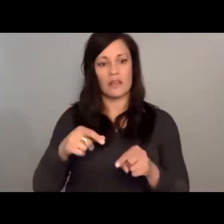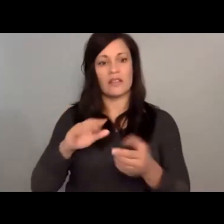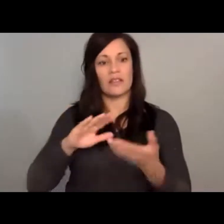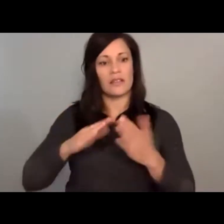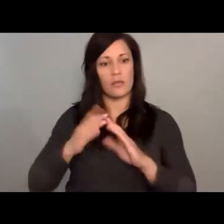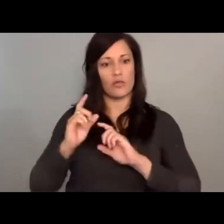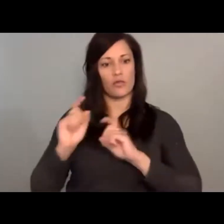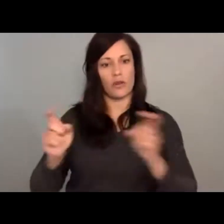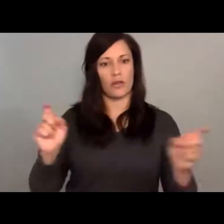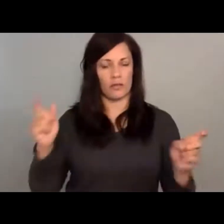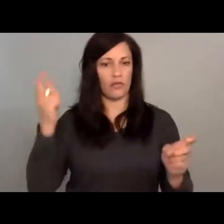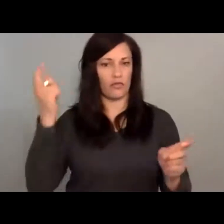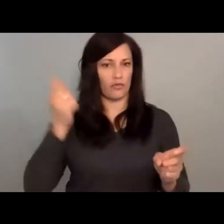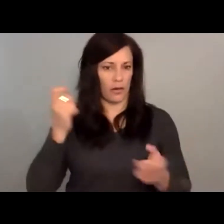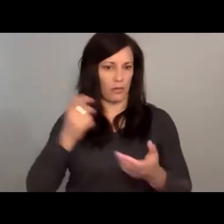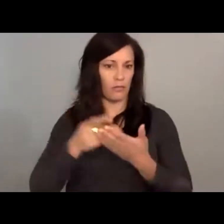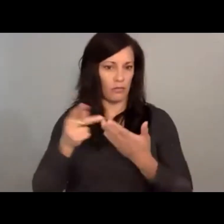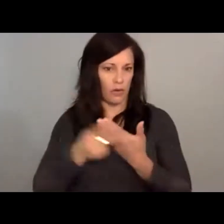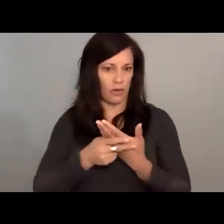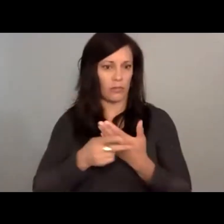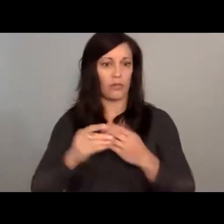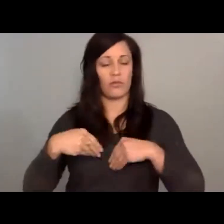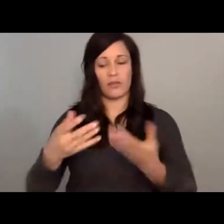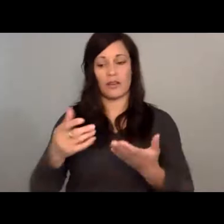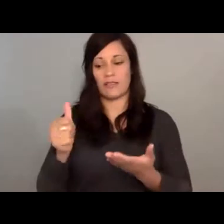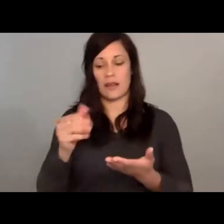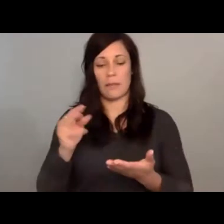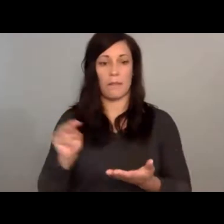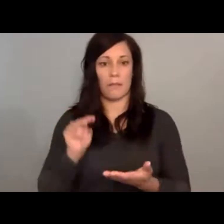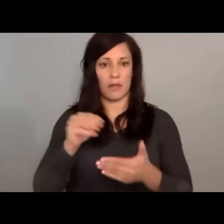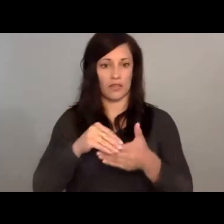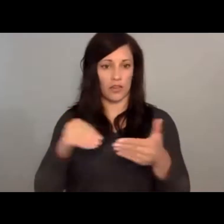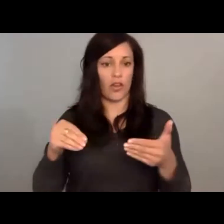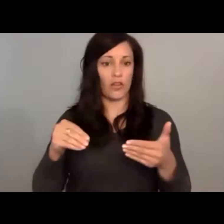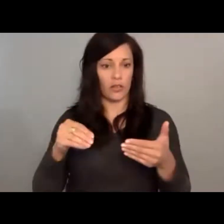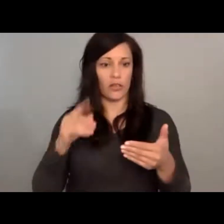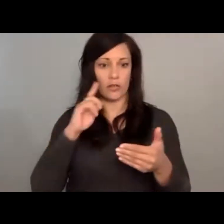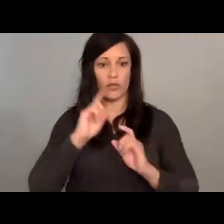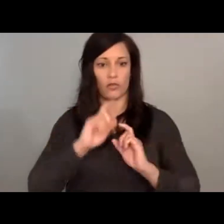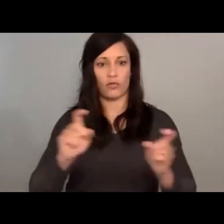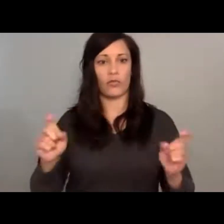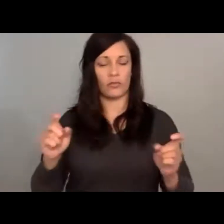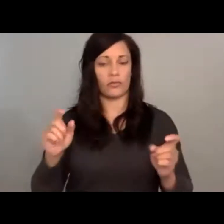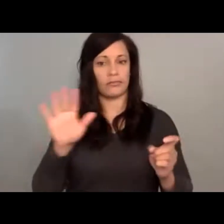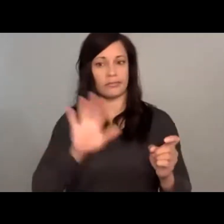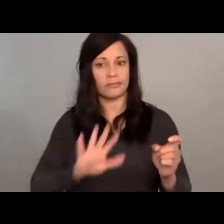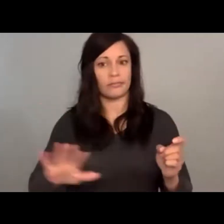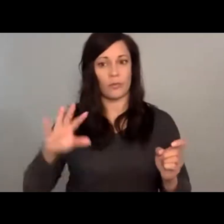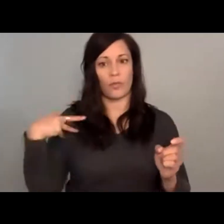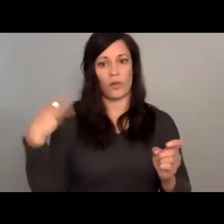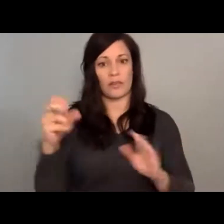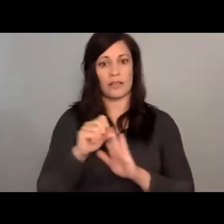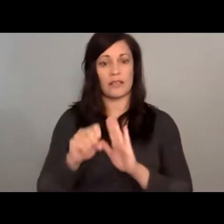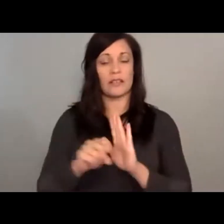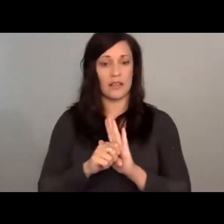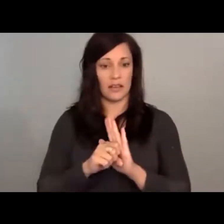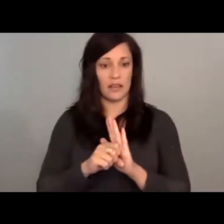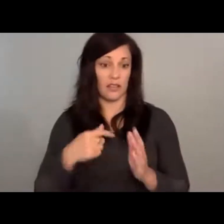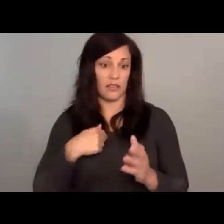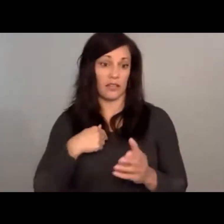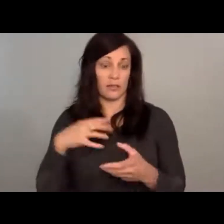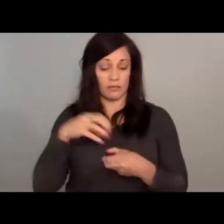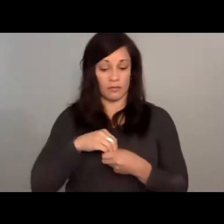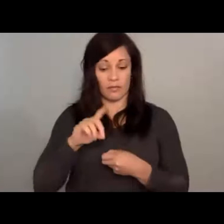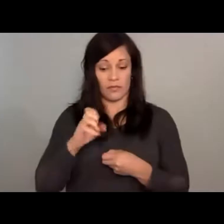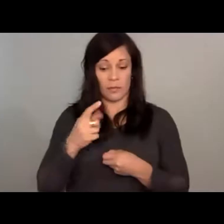over $10 million in grant funding to community organizations across Washington State. On behalf of the Department of Commerce, I appreciate that you took the